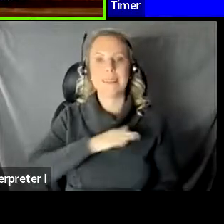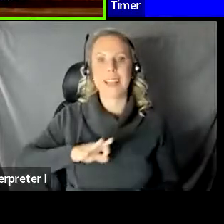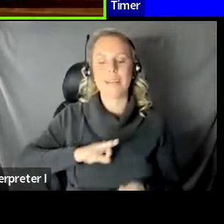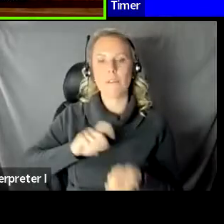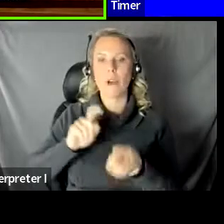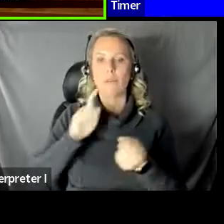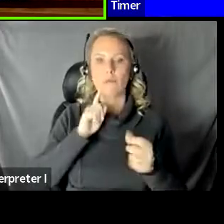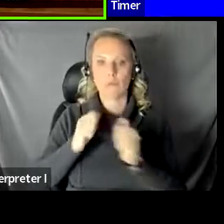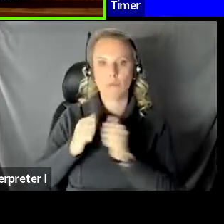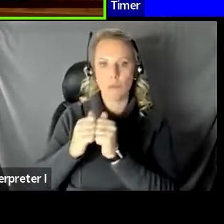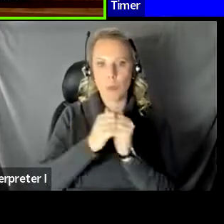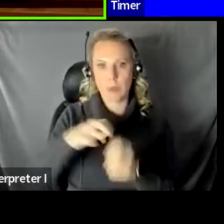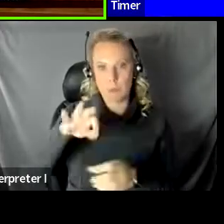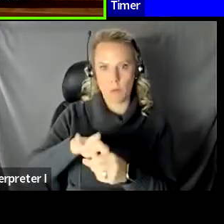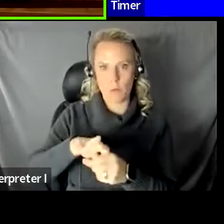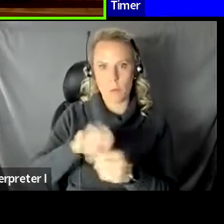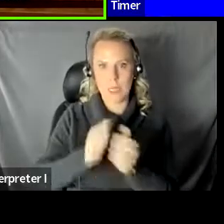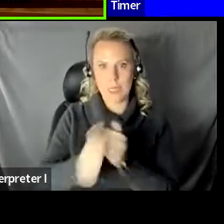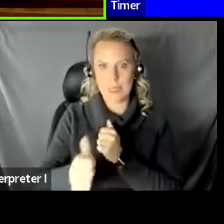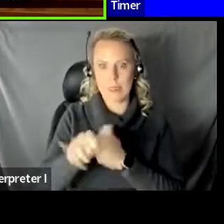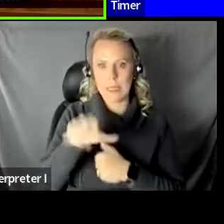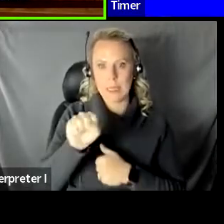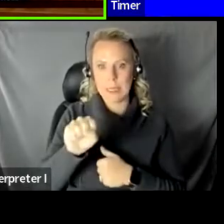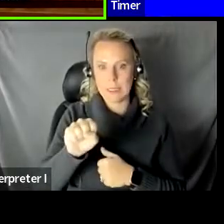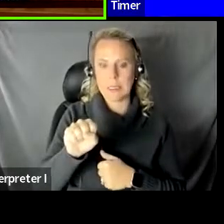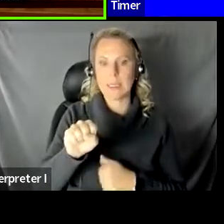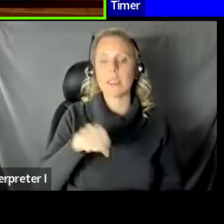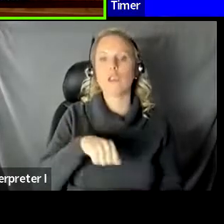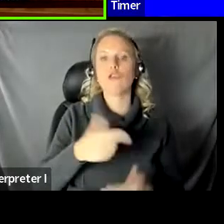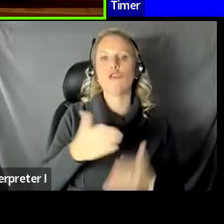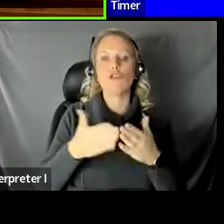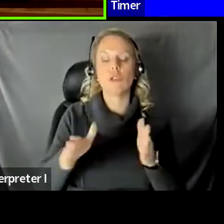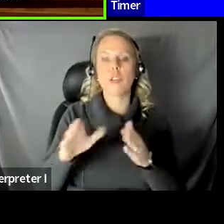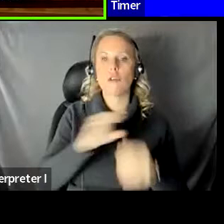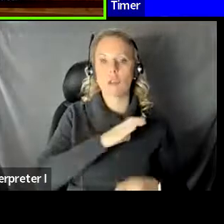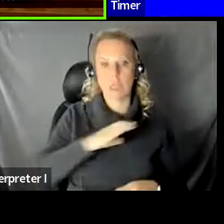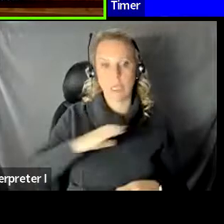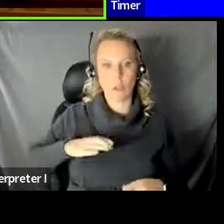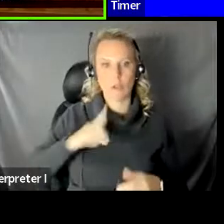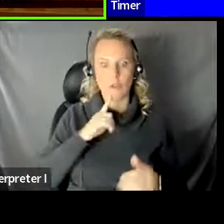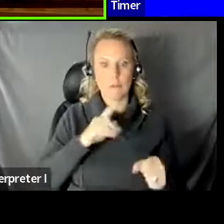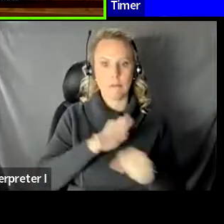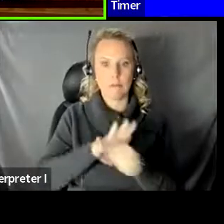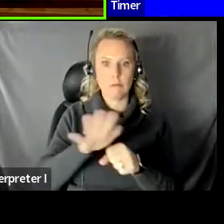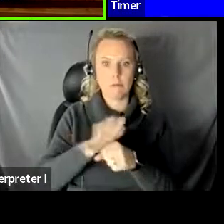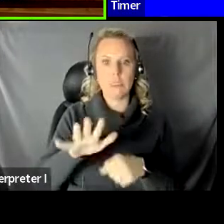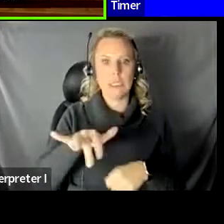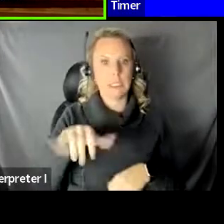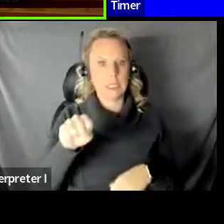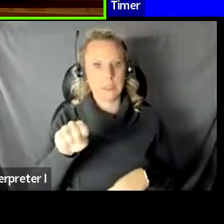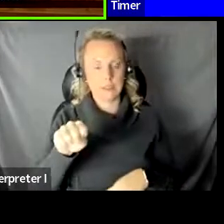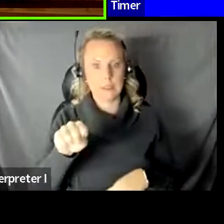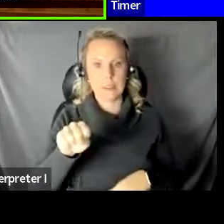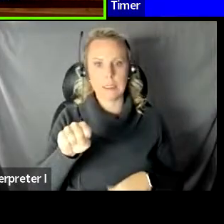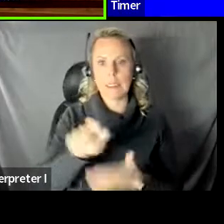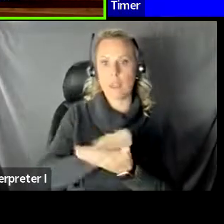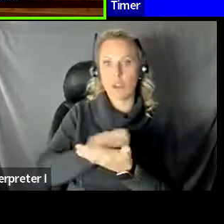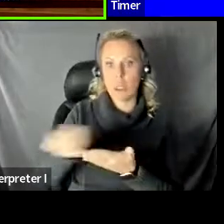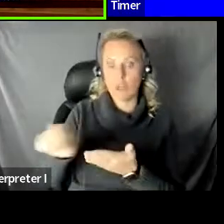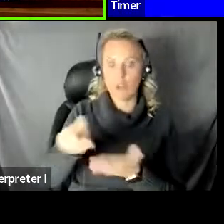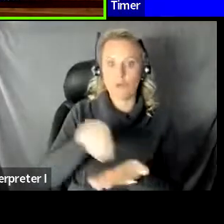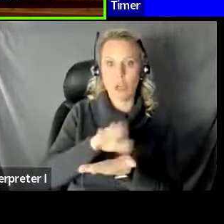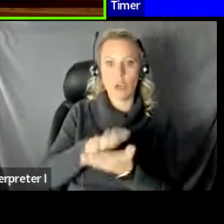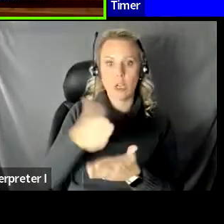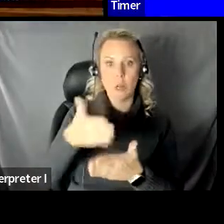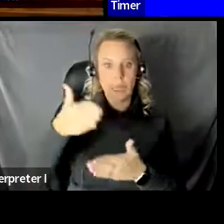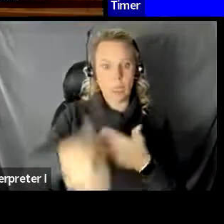approved unanimously. Madam General Counsel, is the measure legally and technically sufficient for our consideration? Yes, it is. Madam Secretary, is the record